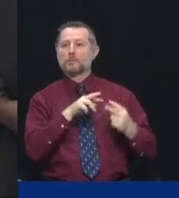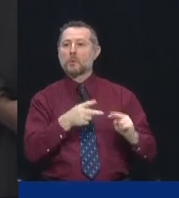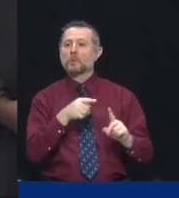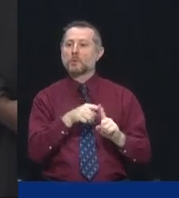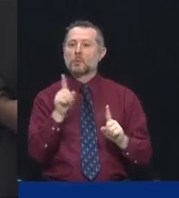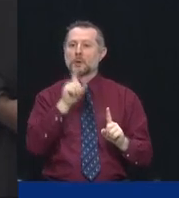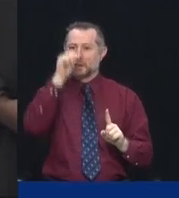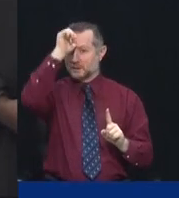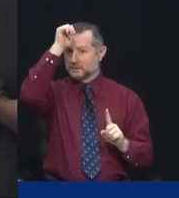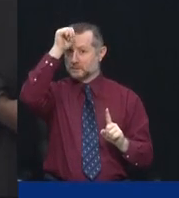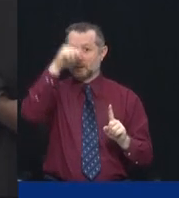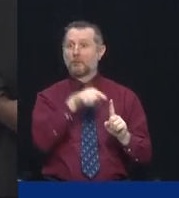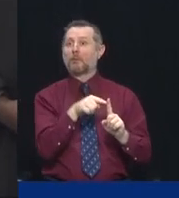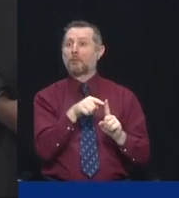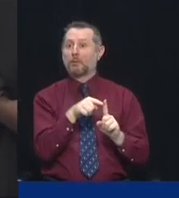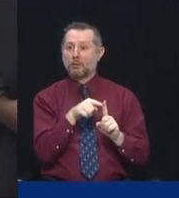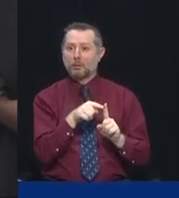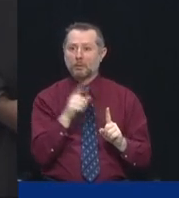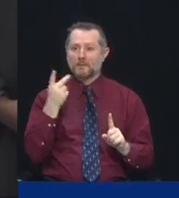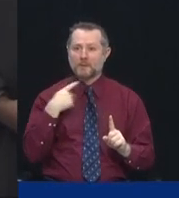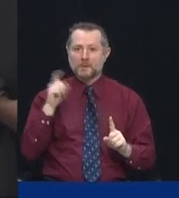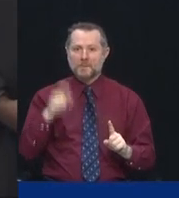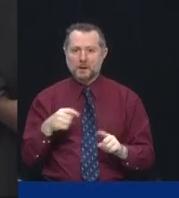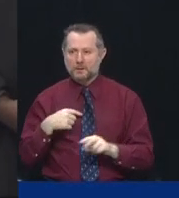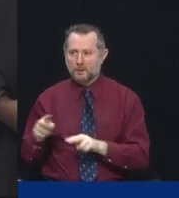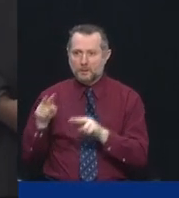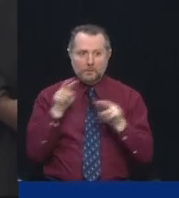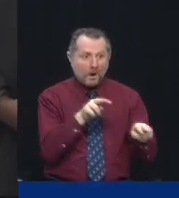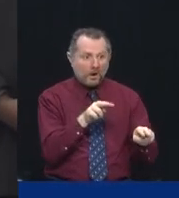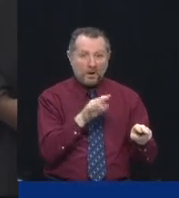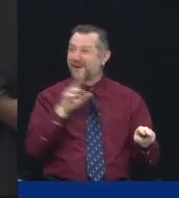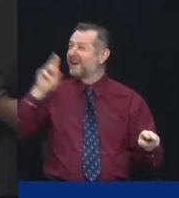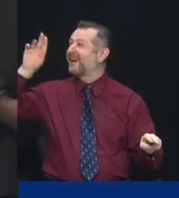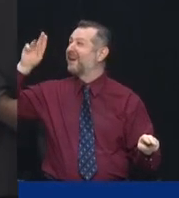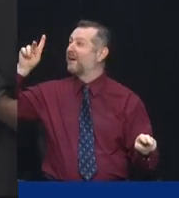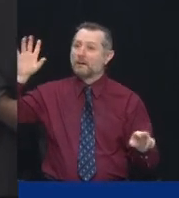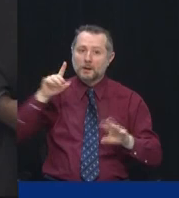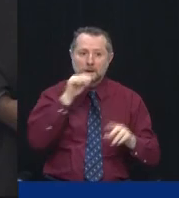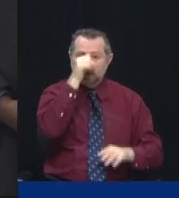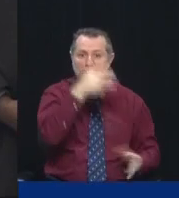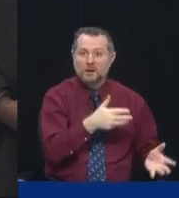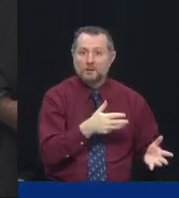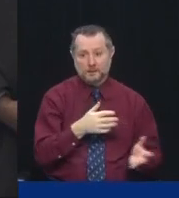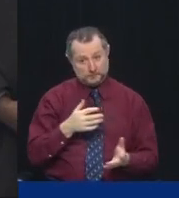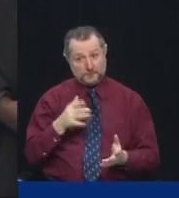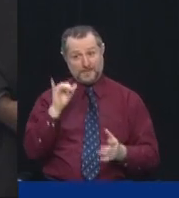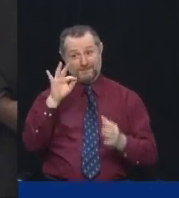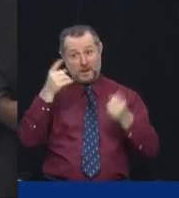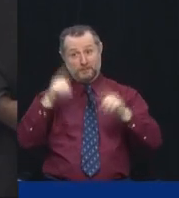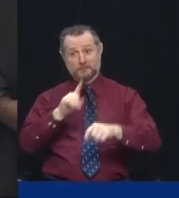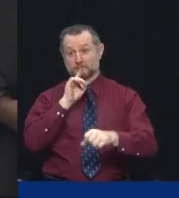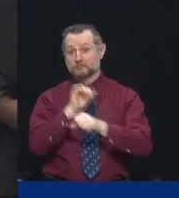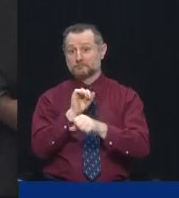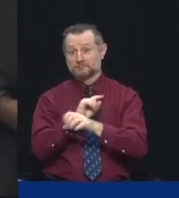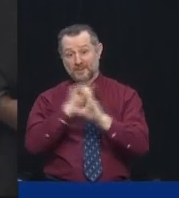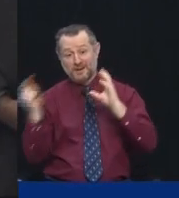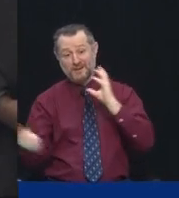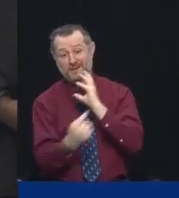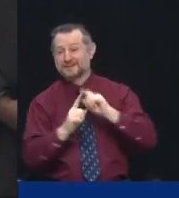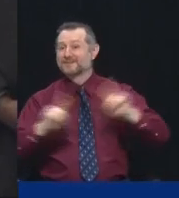India. We have to watch these mutations, because whatever happens anywhere on the world, it winds up